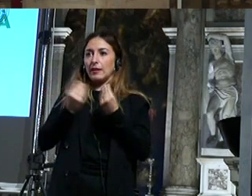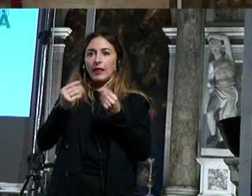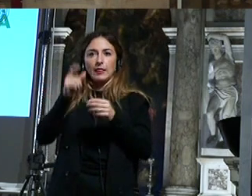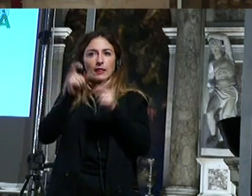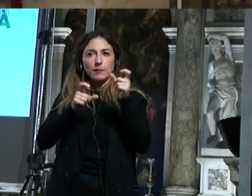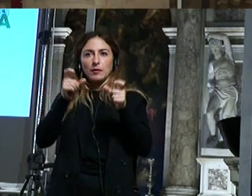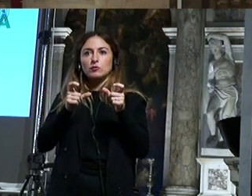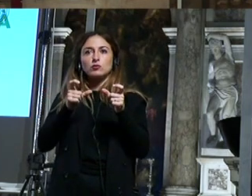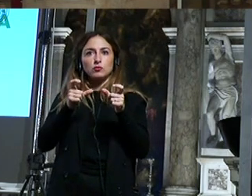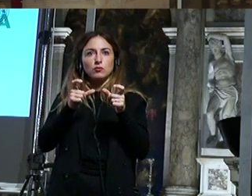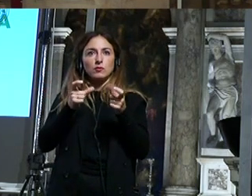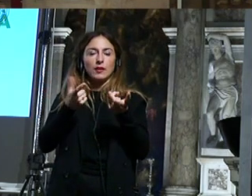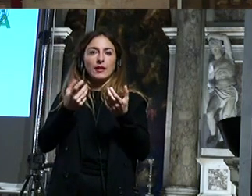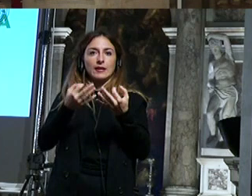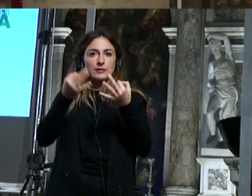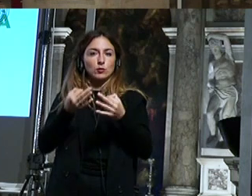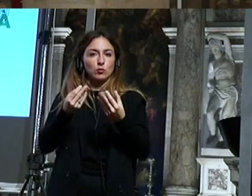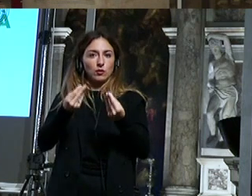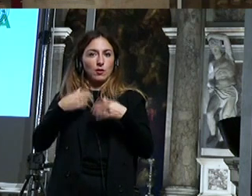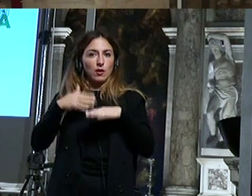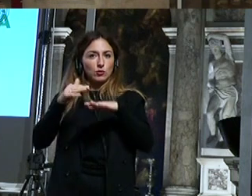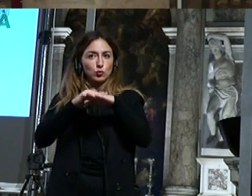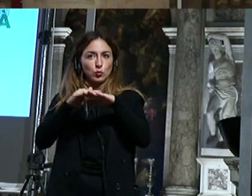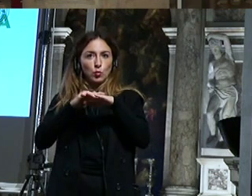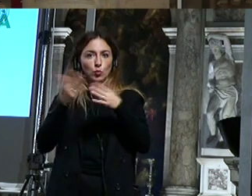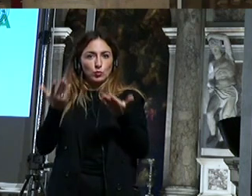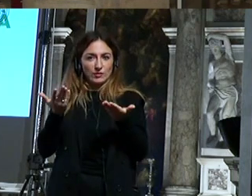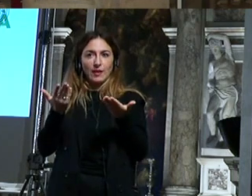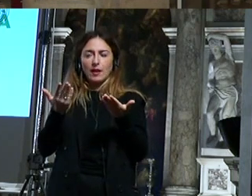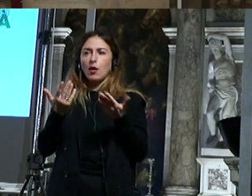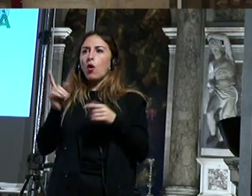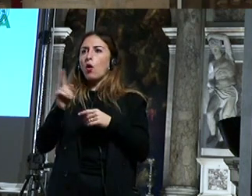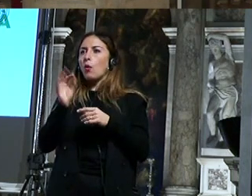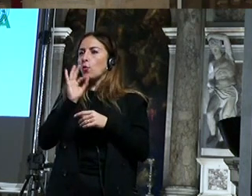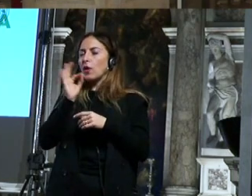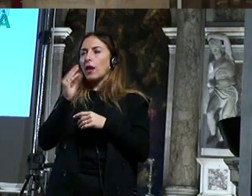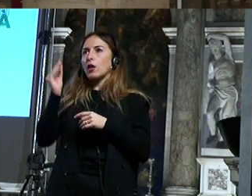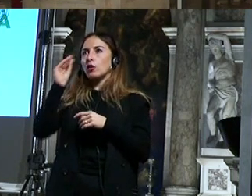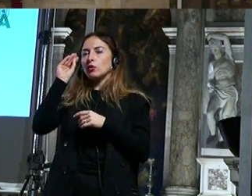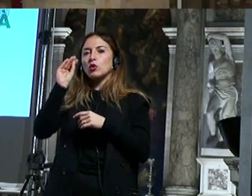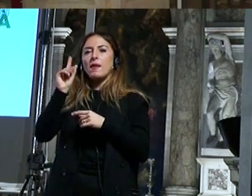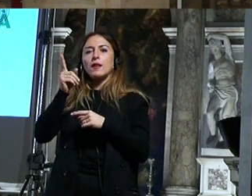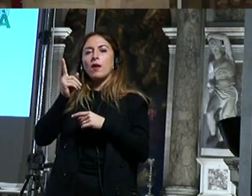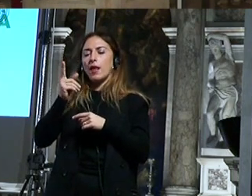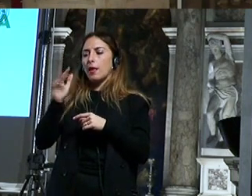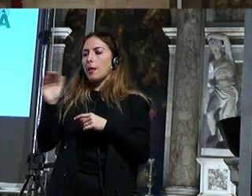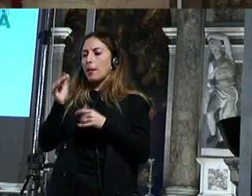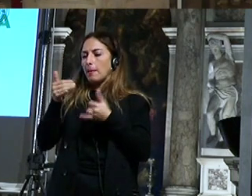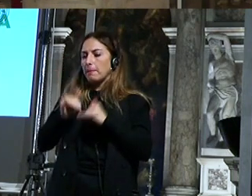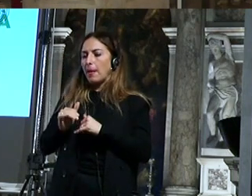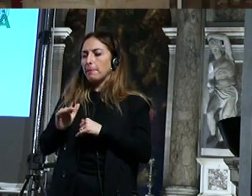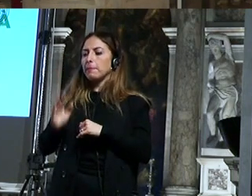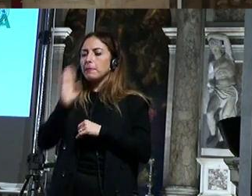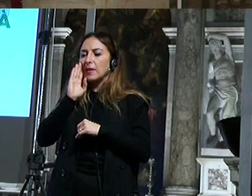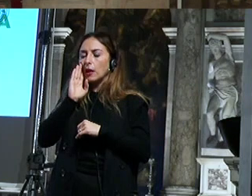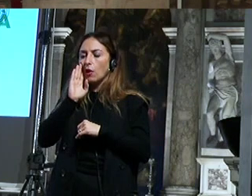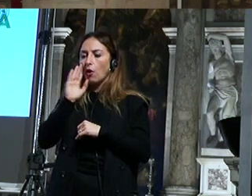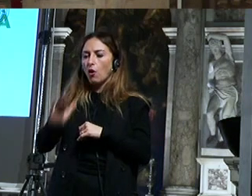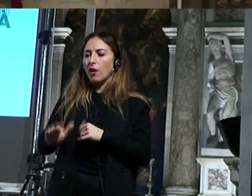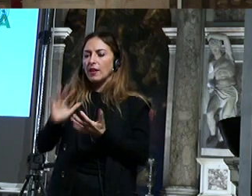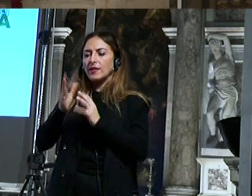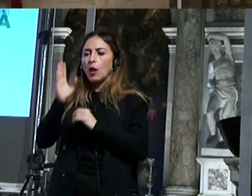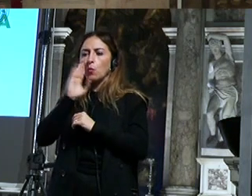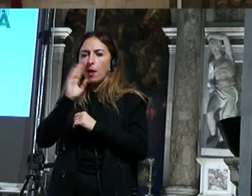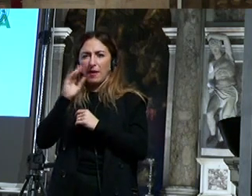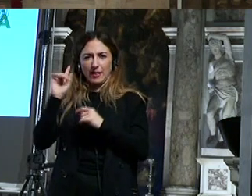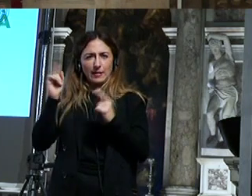question of, wow, how does a boy become a man now? How complicated that is, and how much sympathy I have for how complicated